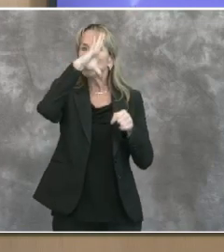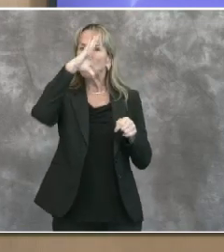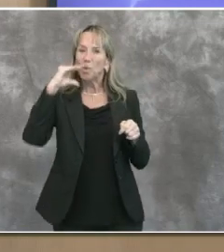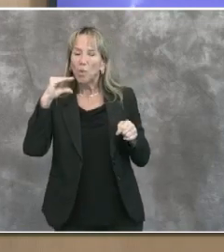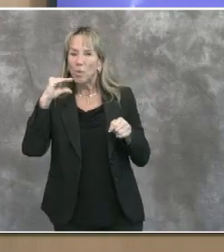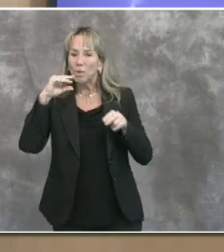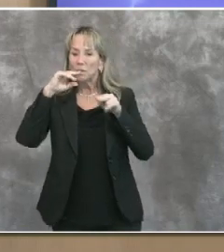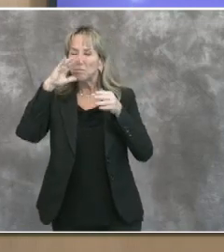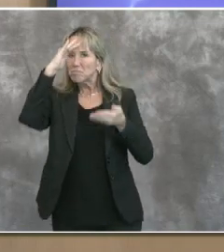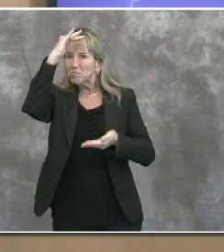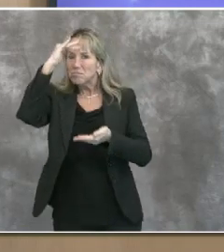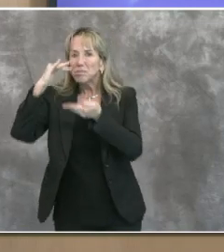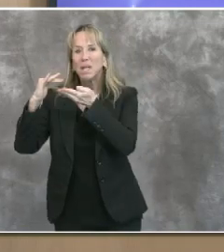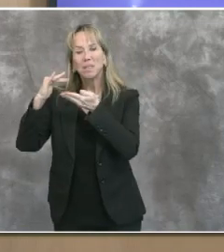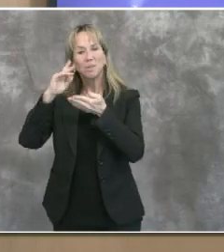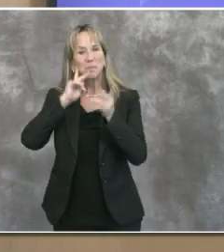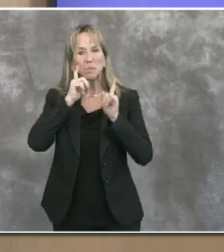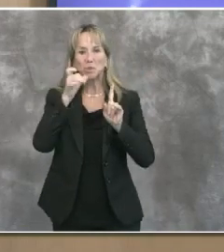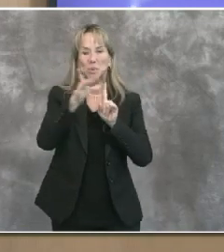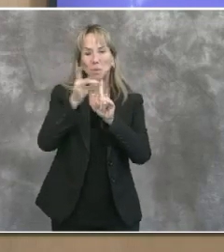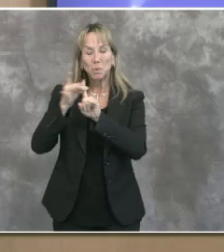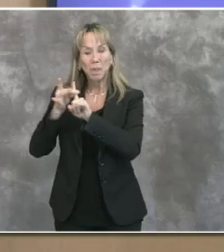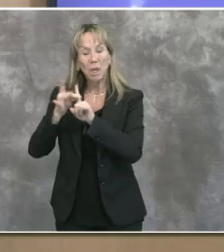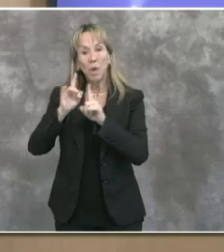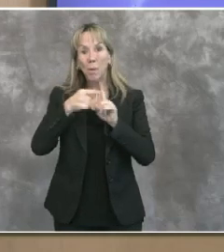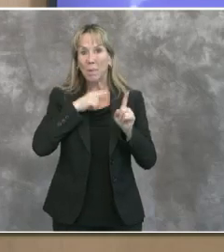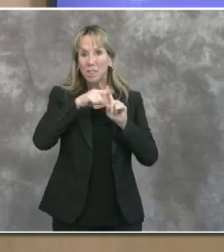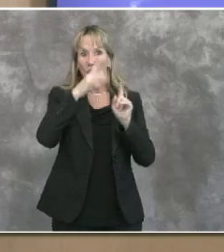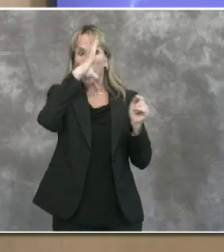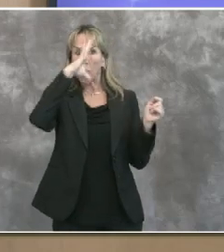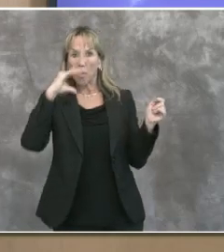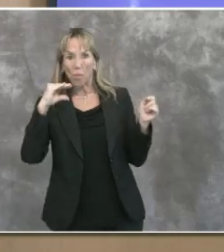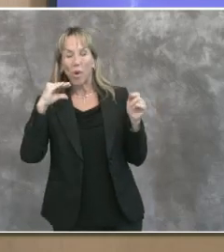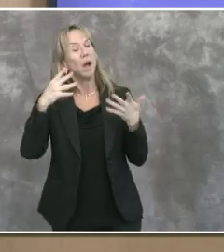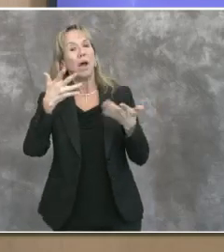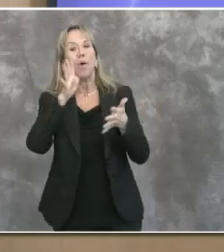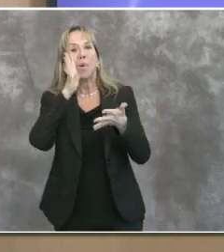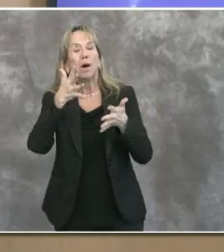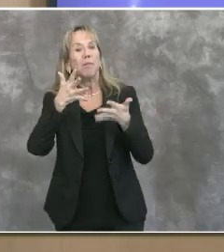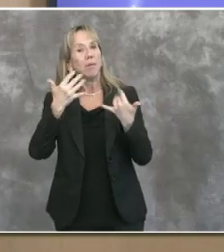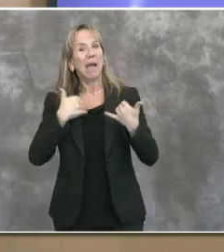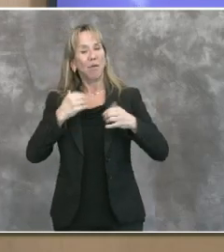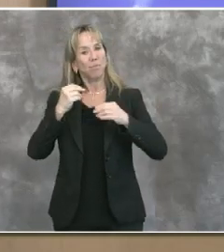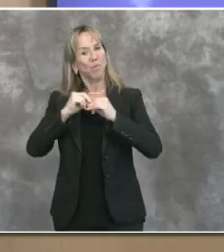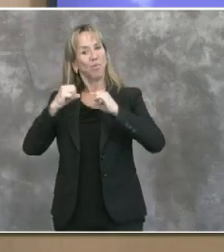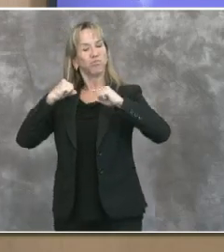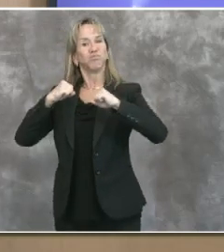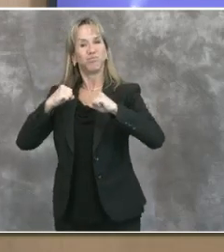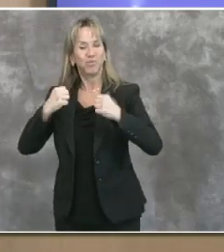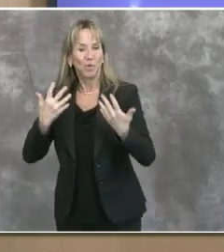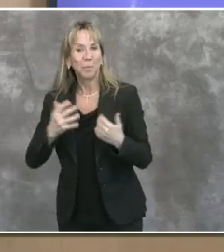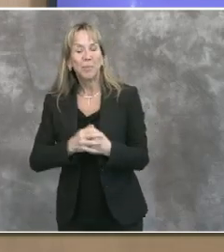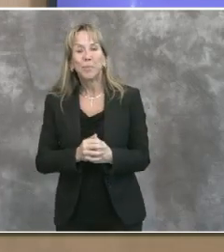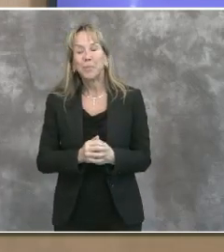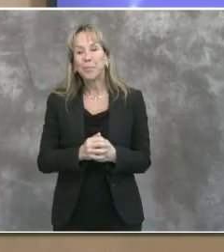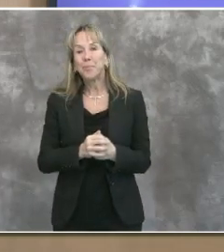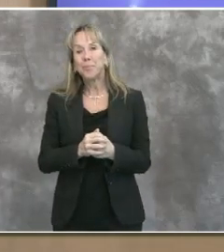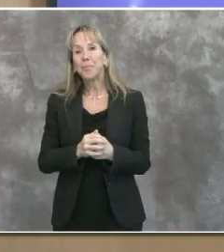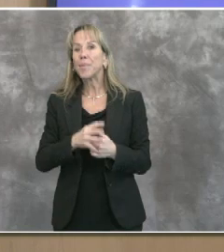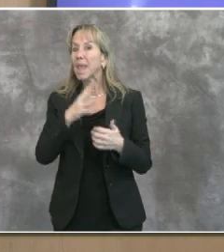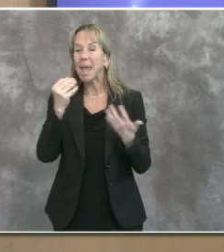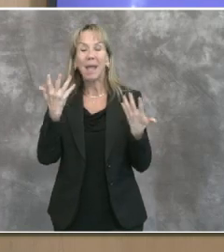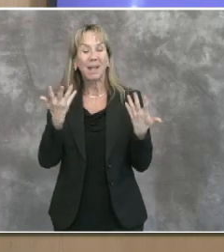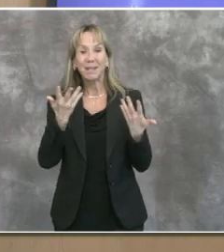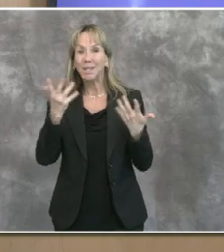continuing to flatten that curve so that when we do begin to come out of it, we're coming out of from a position of strength. And then we just